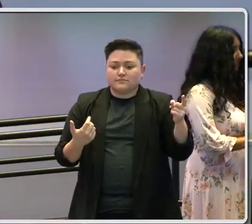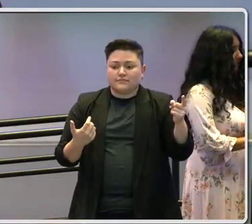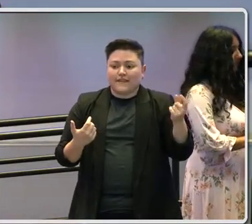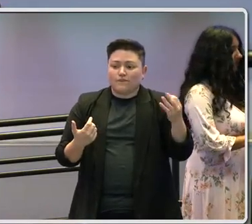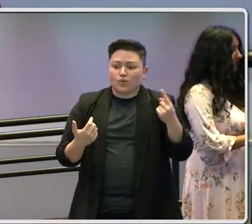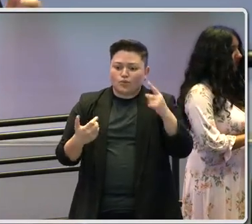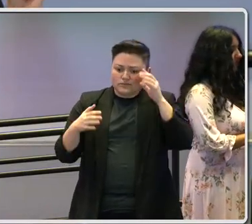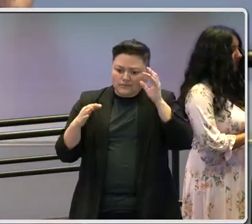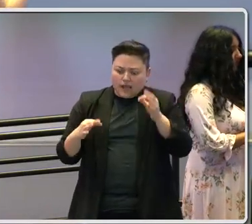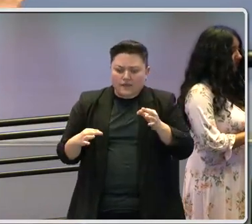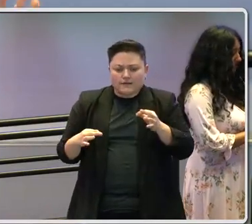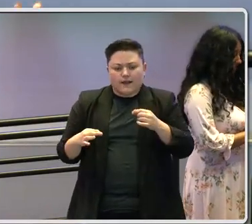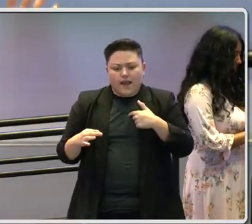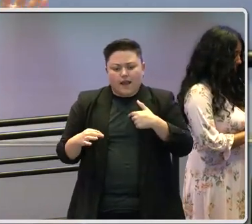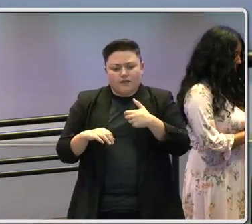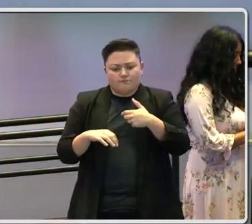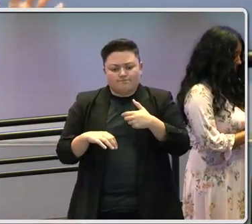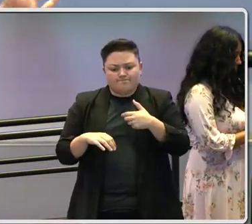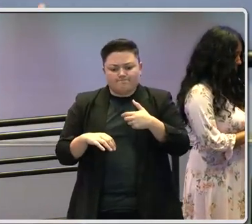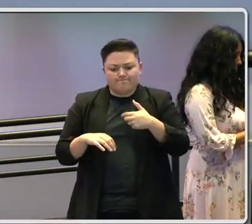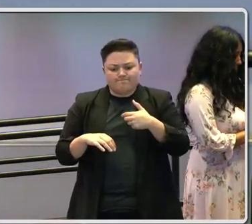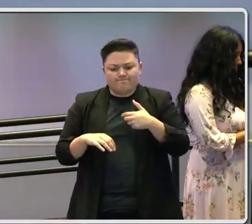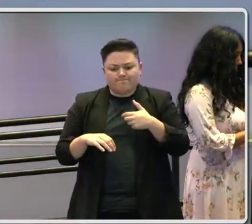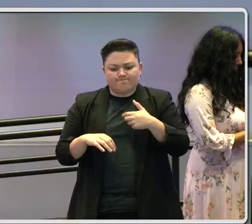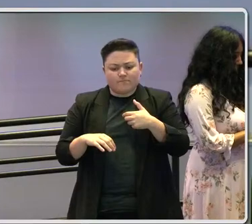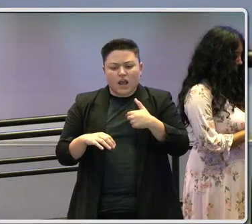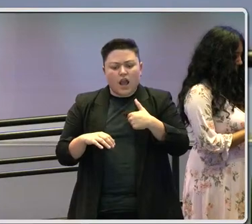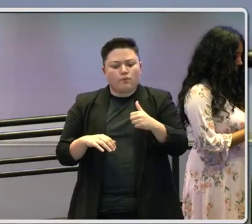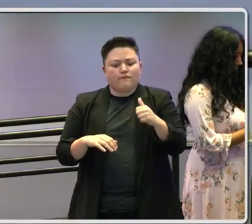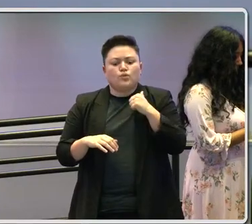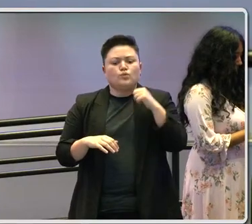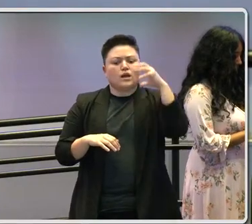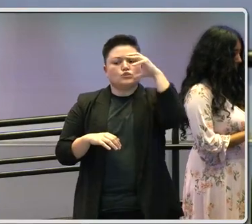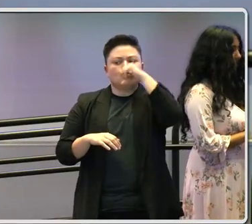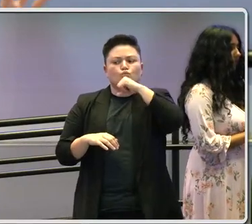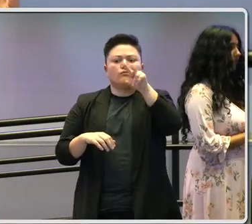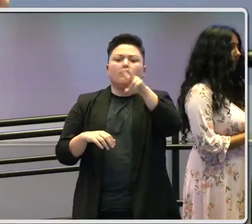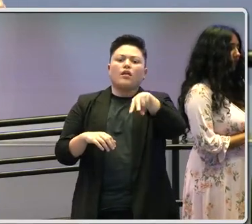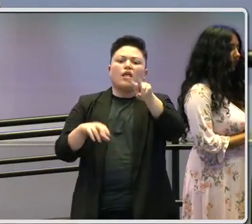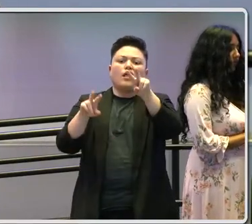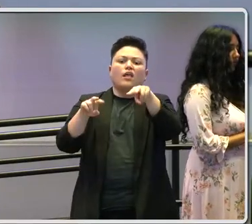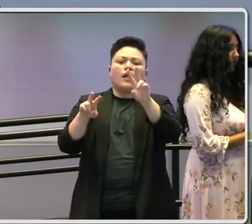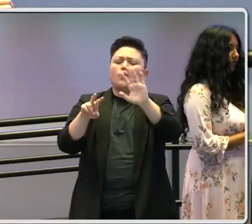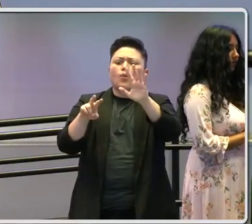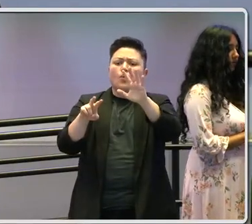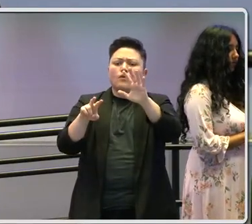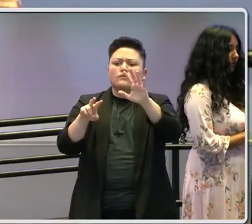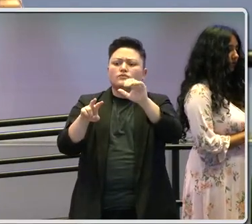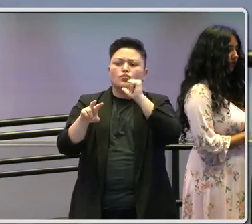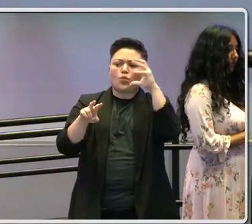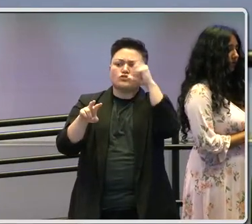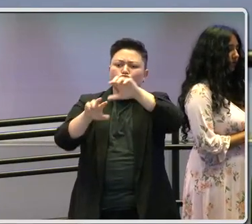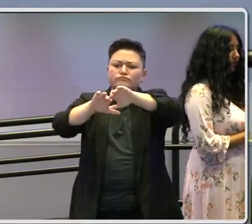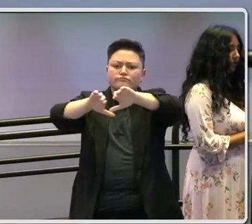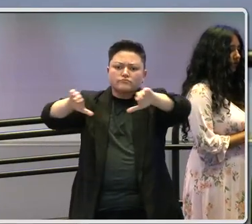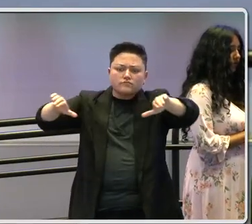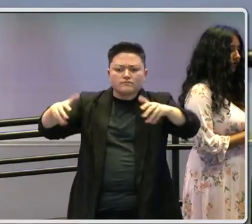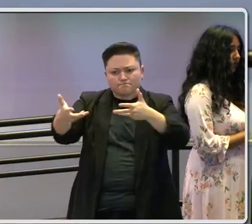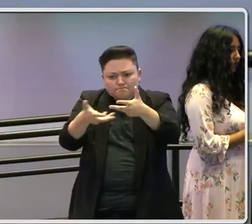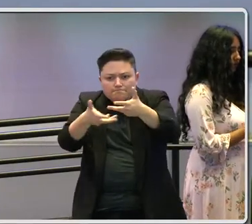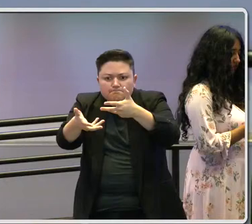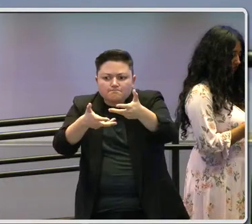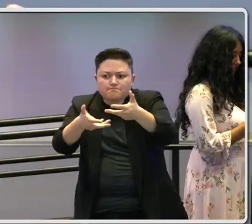and choose not to make assumptions, to always be